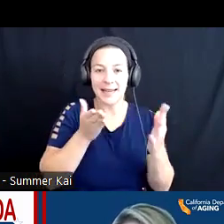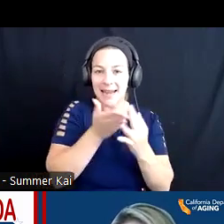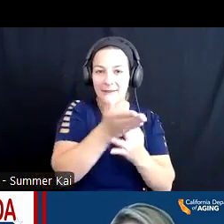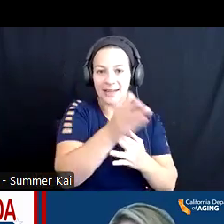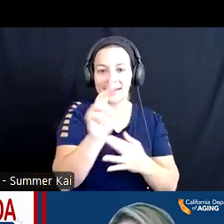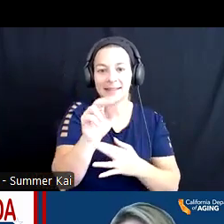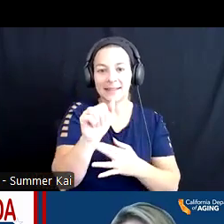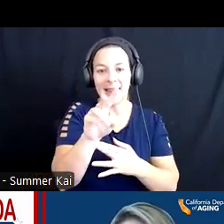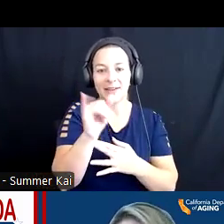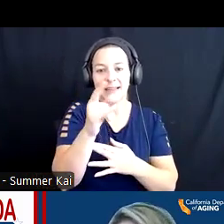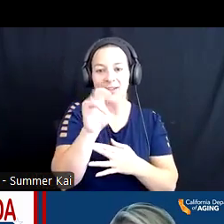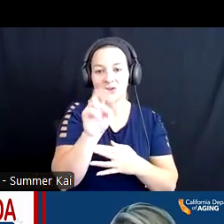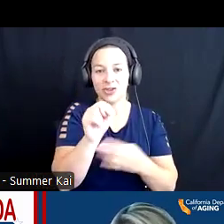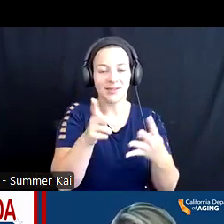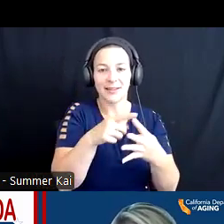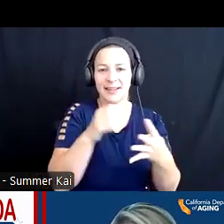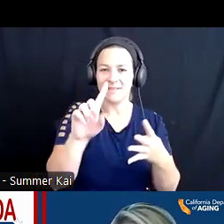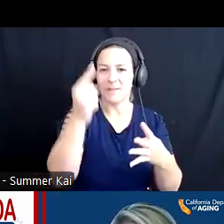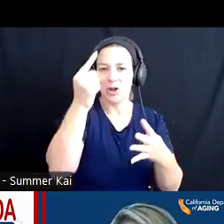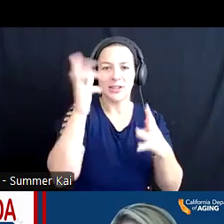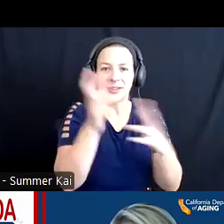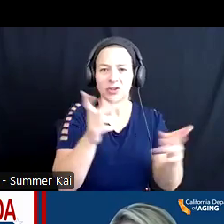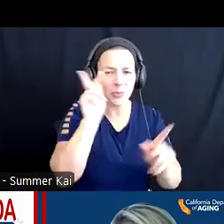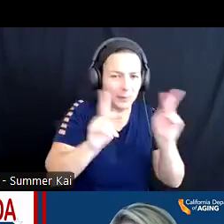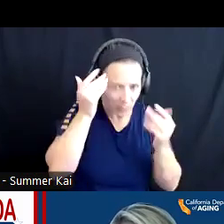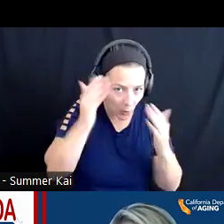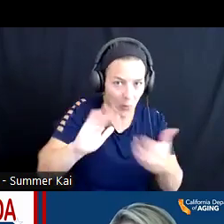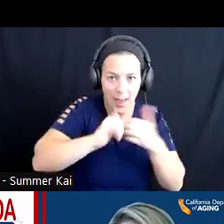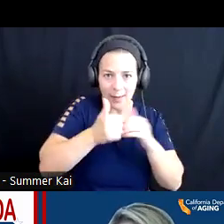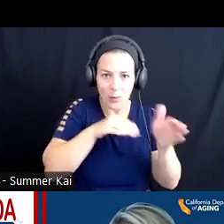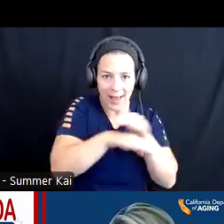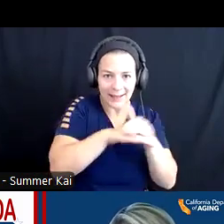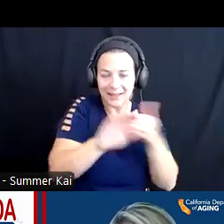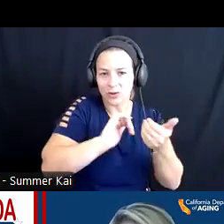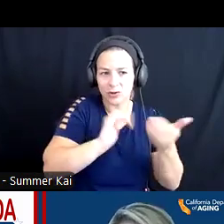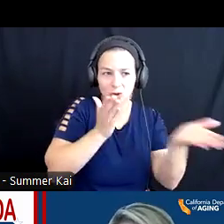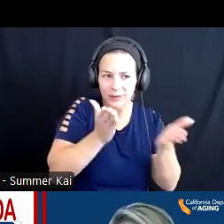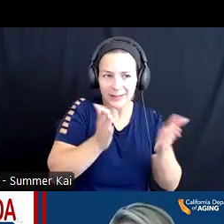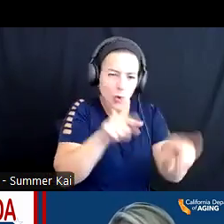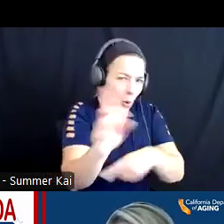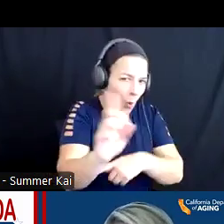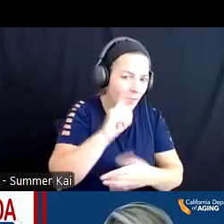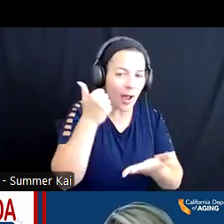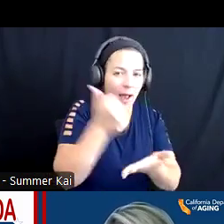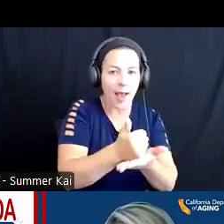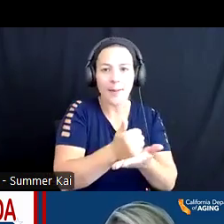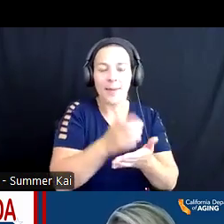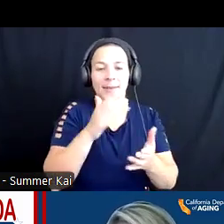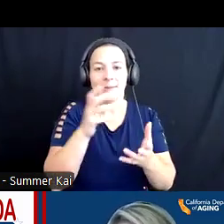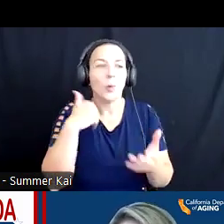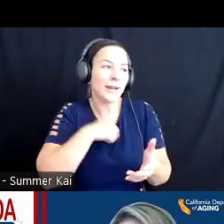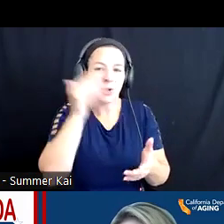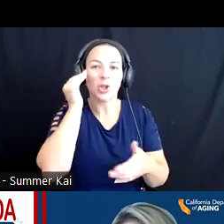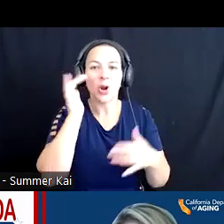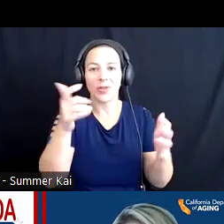issue is many people don't even know how to access services or where to go for help. We're all very aware of the tremendous fragmentation in our